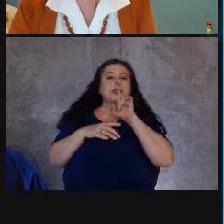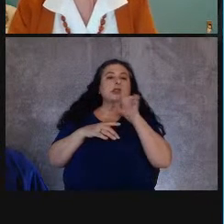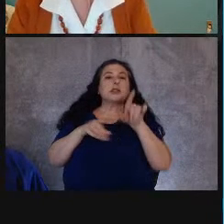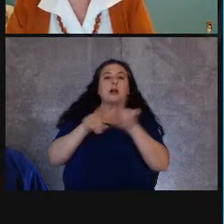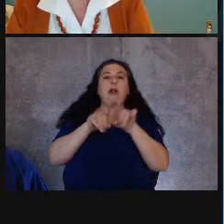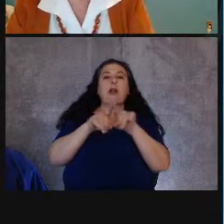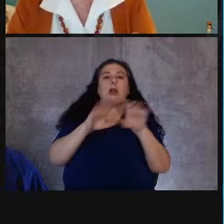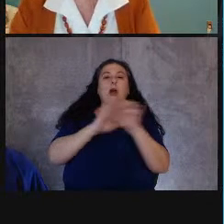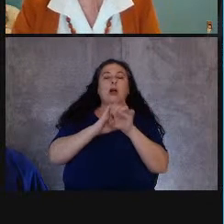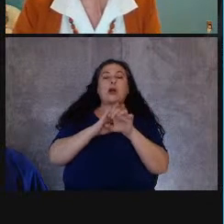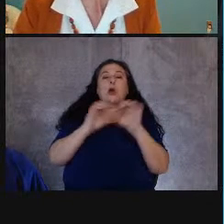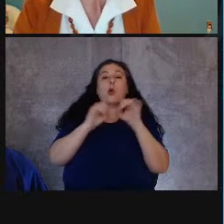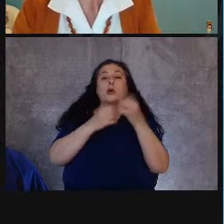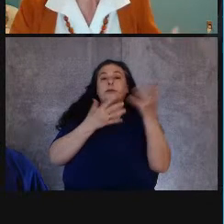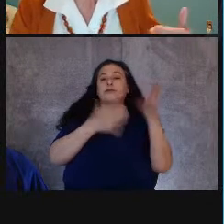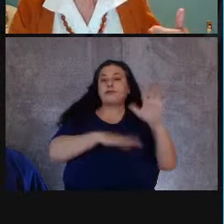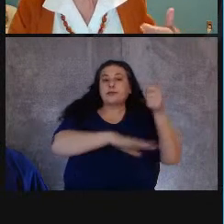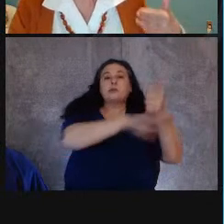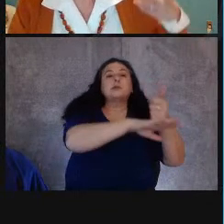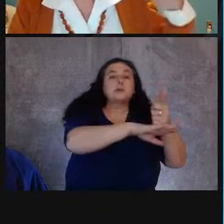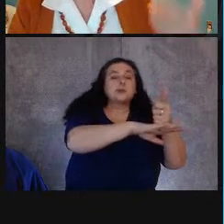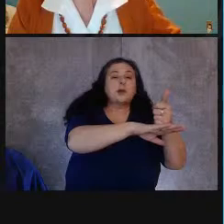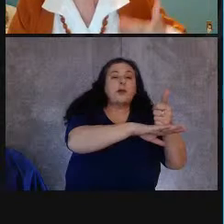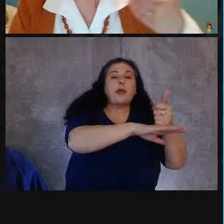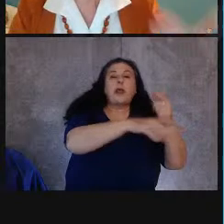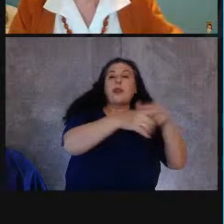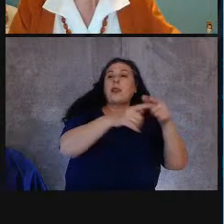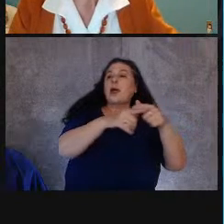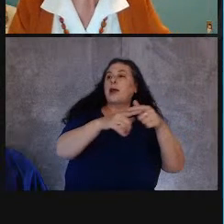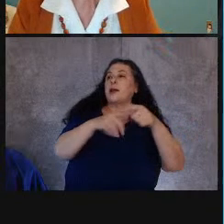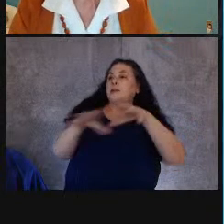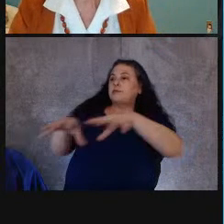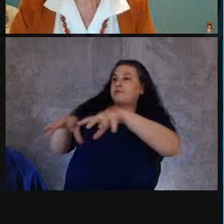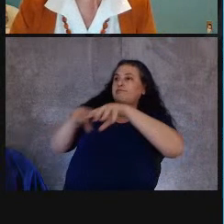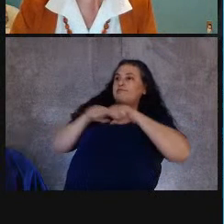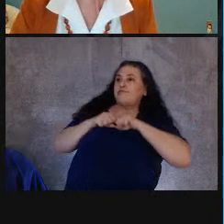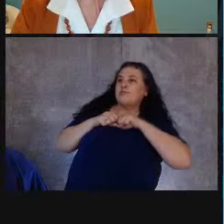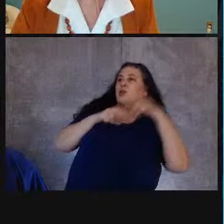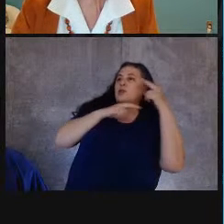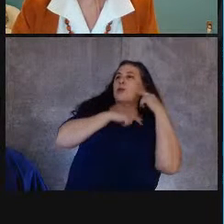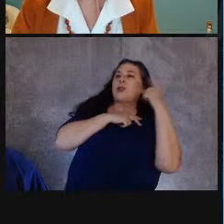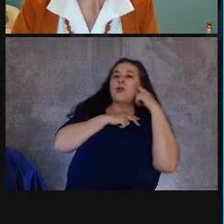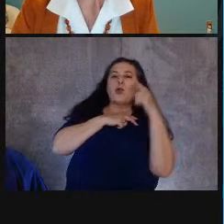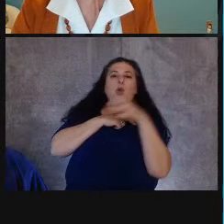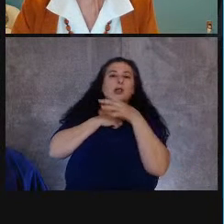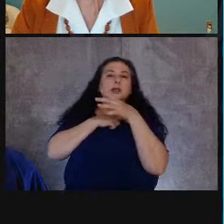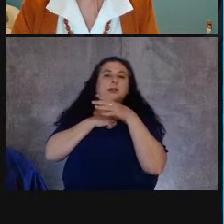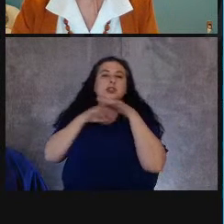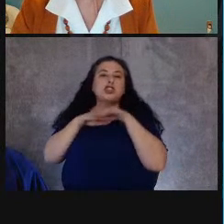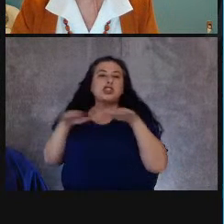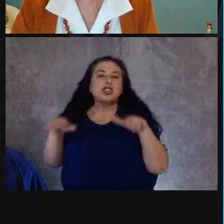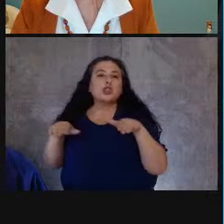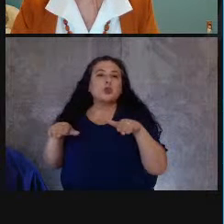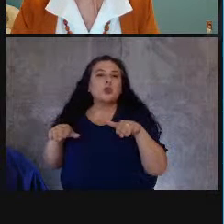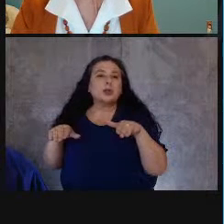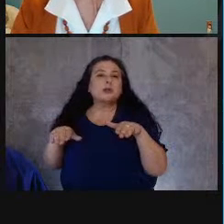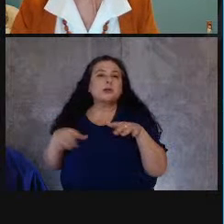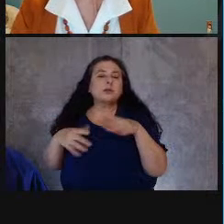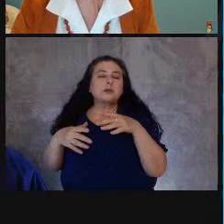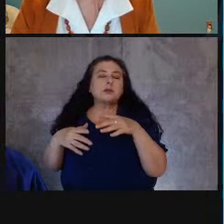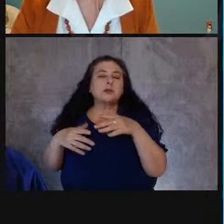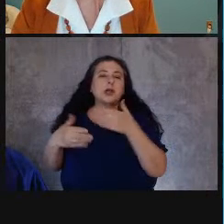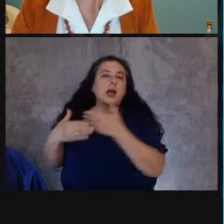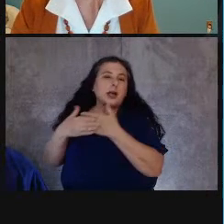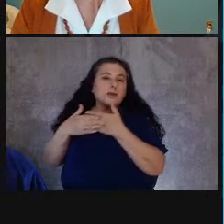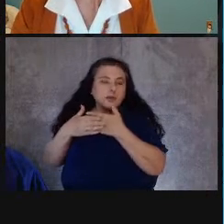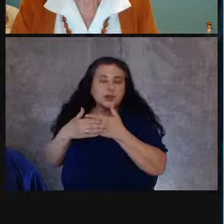was an organization that already existed, and then they took on many of these infant and